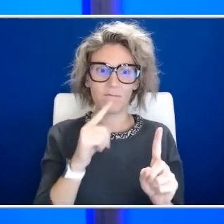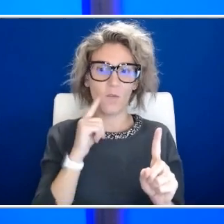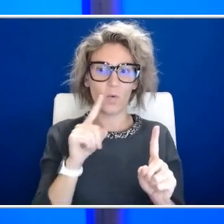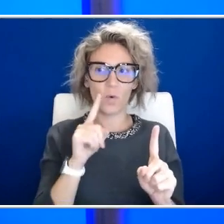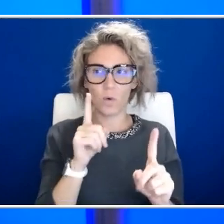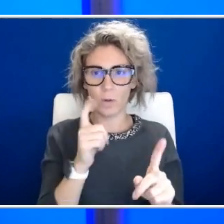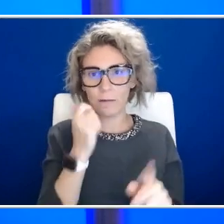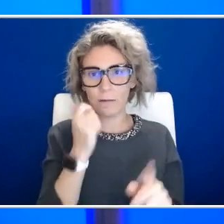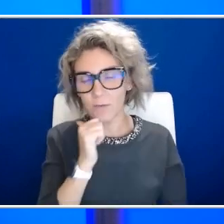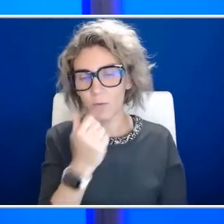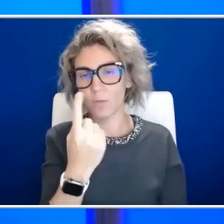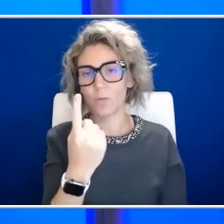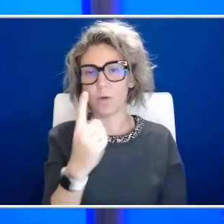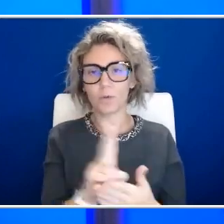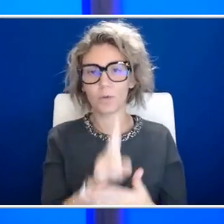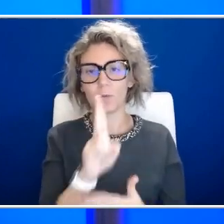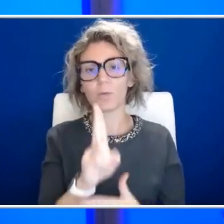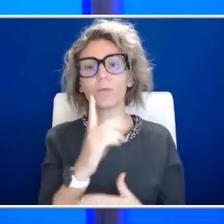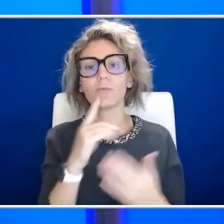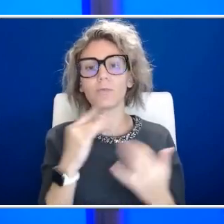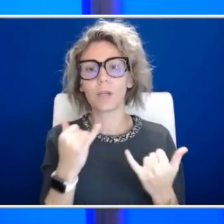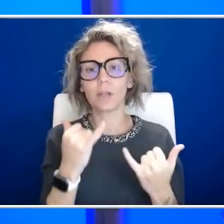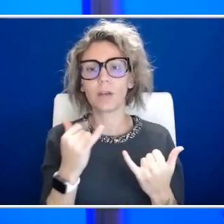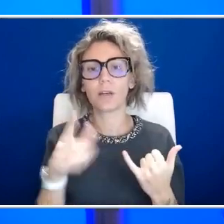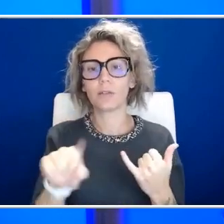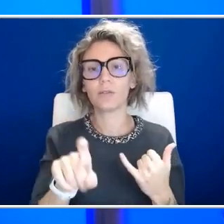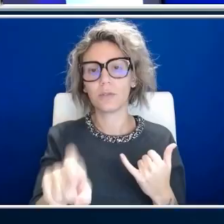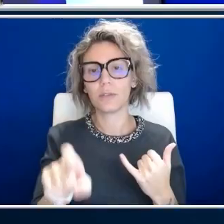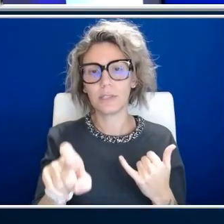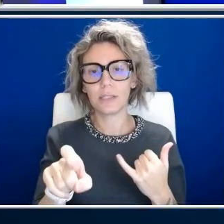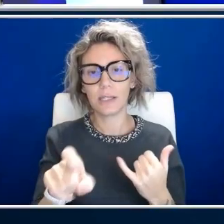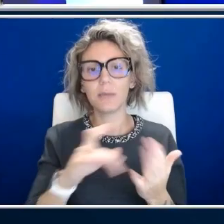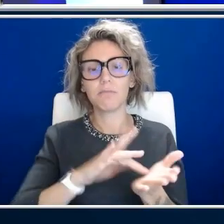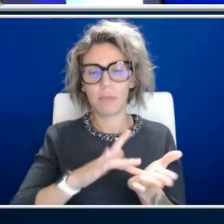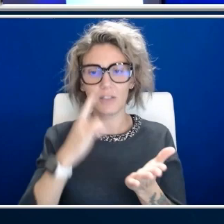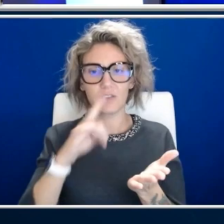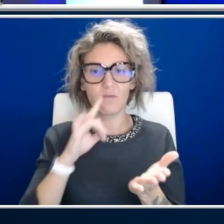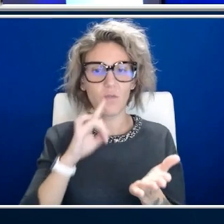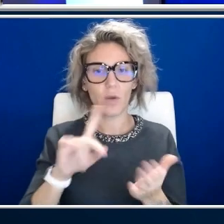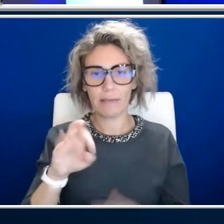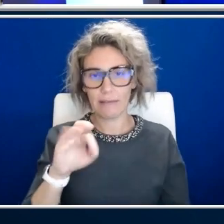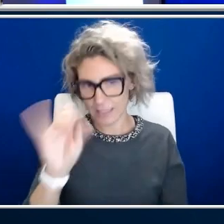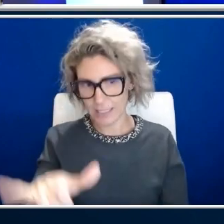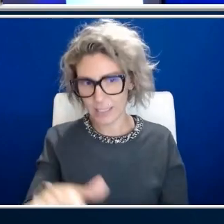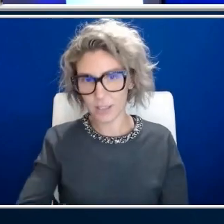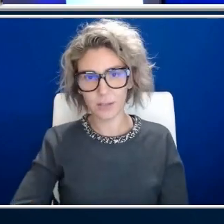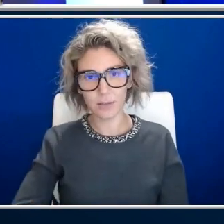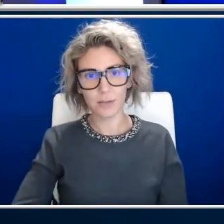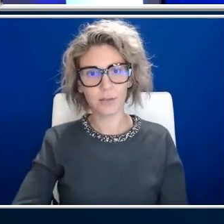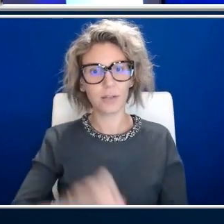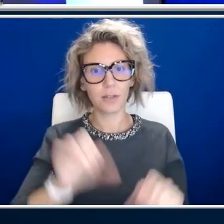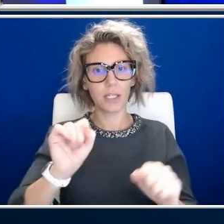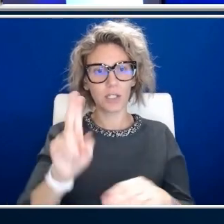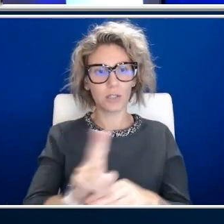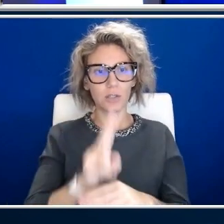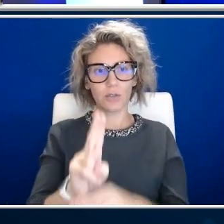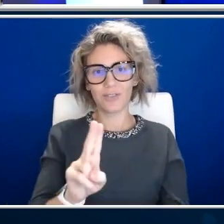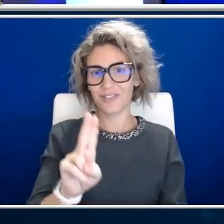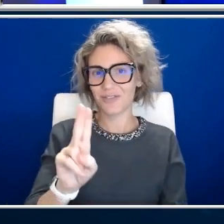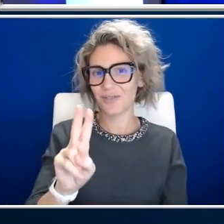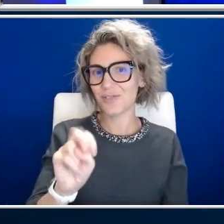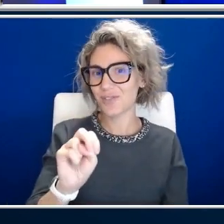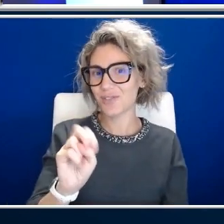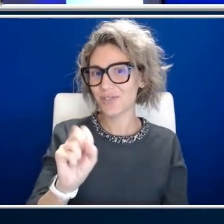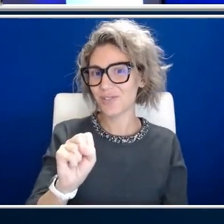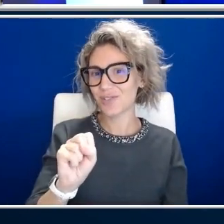need anti-immunosuppression for the life of the kidney. Another question, is it possible to use swine kidney to replace human kidney? What's